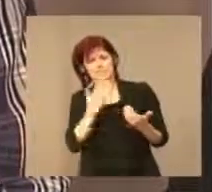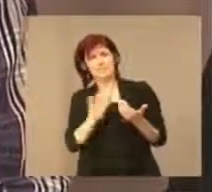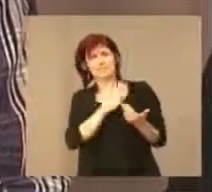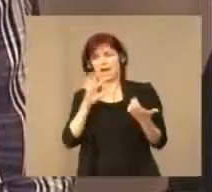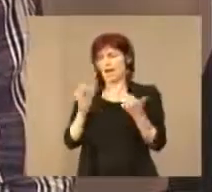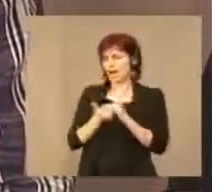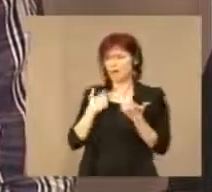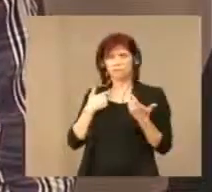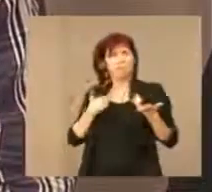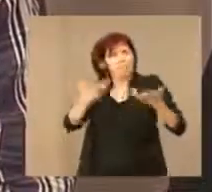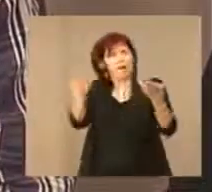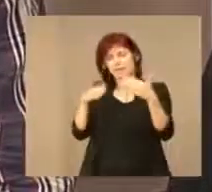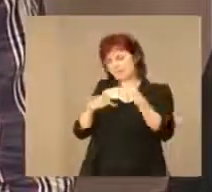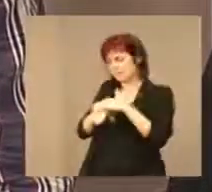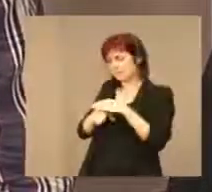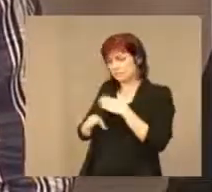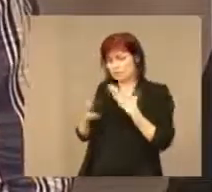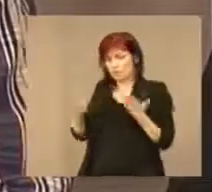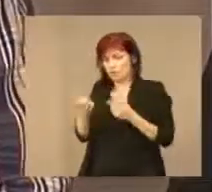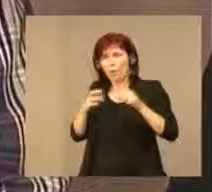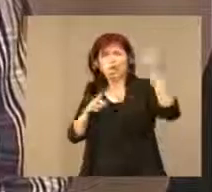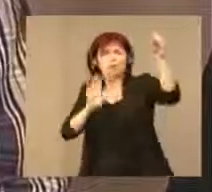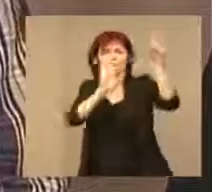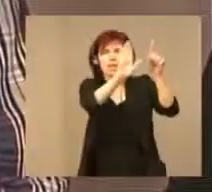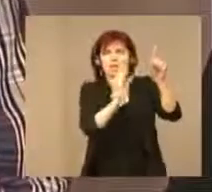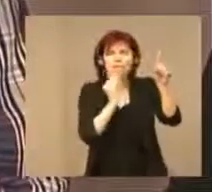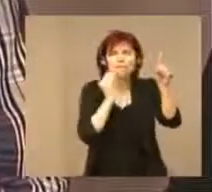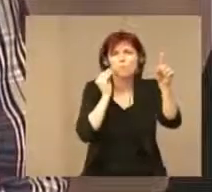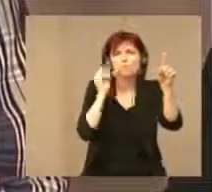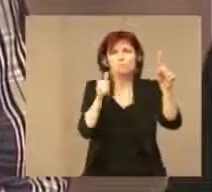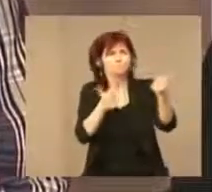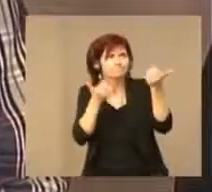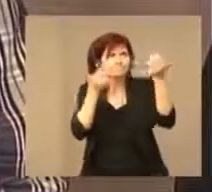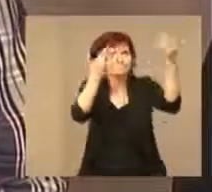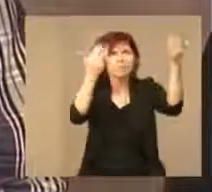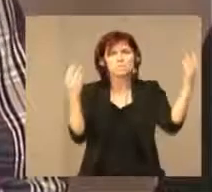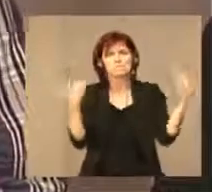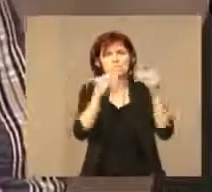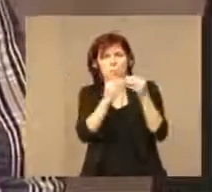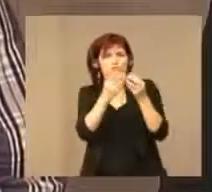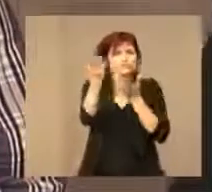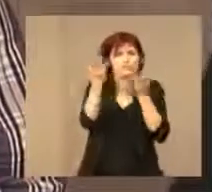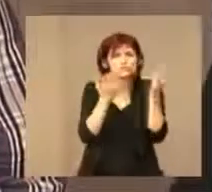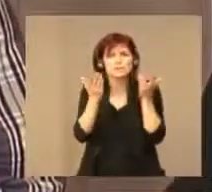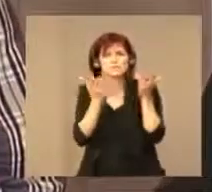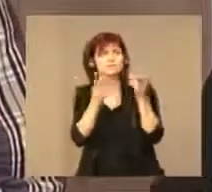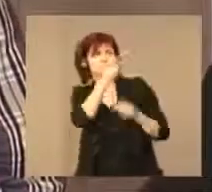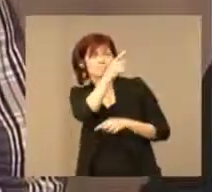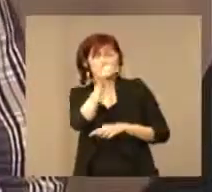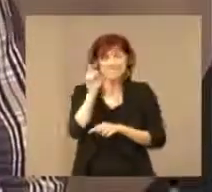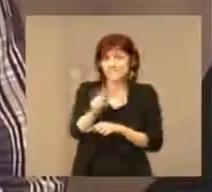the situation at home? How can we provide that service that's